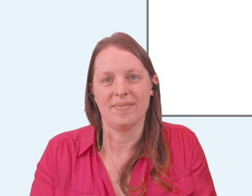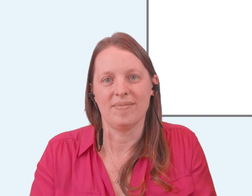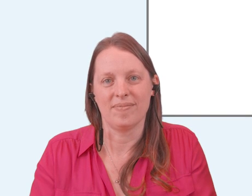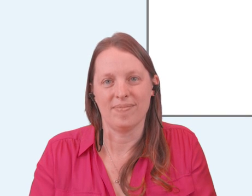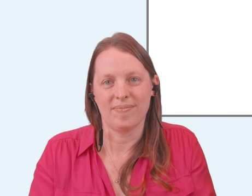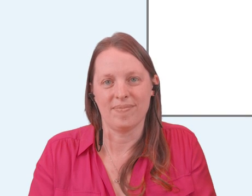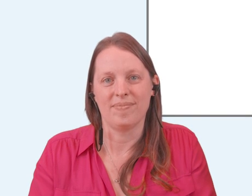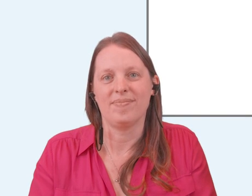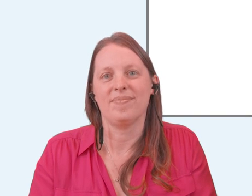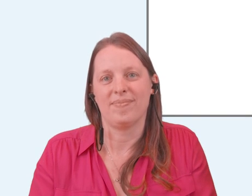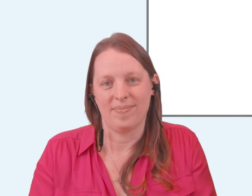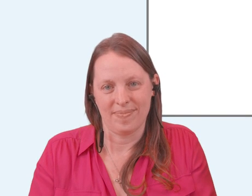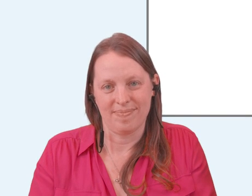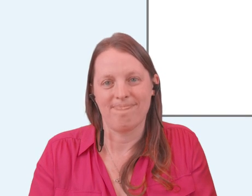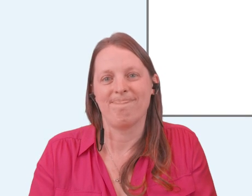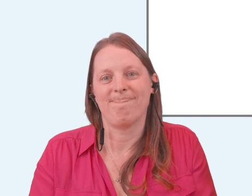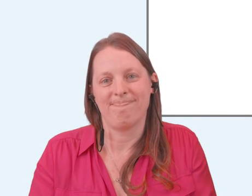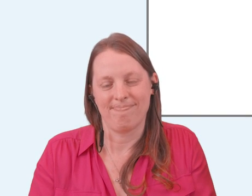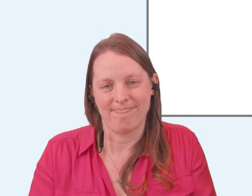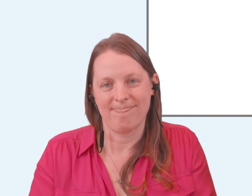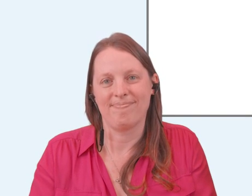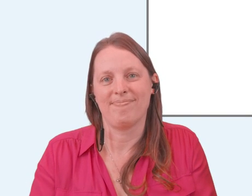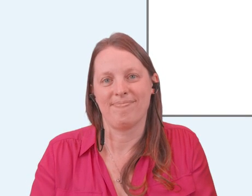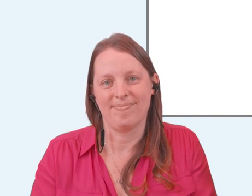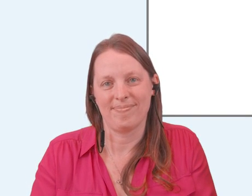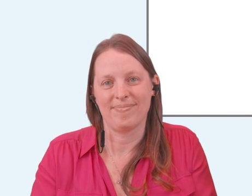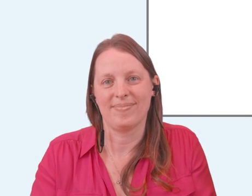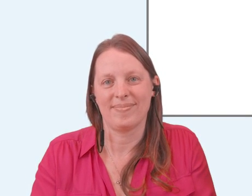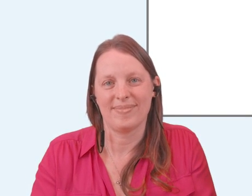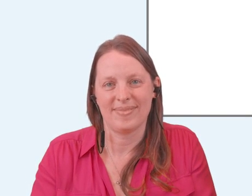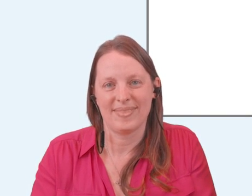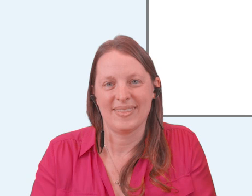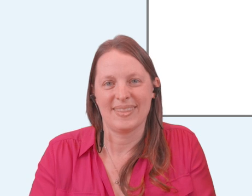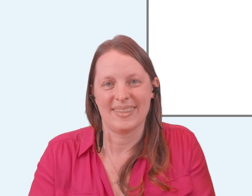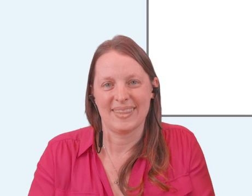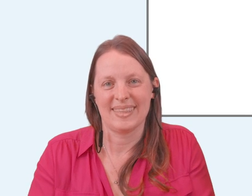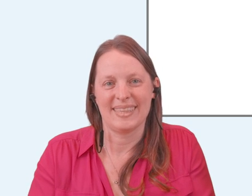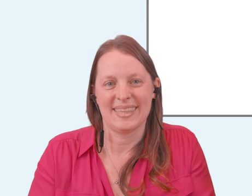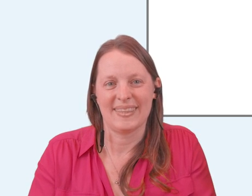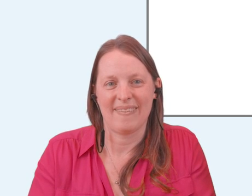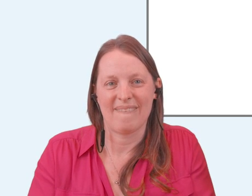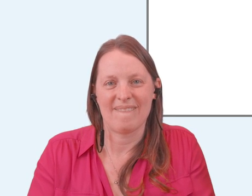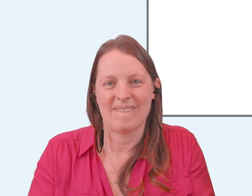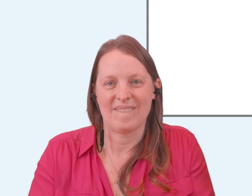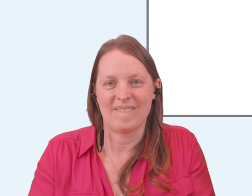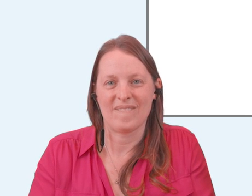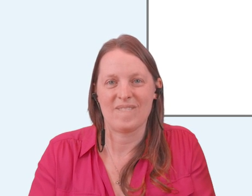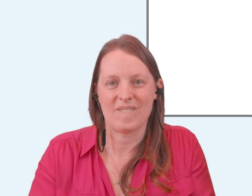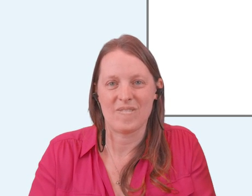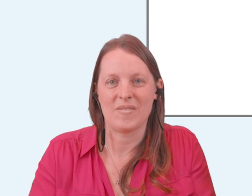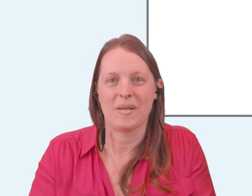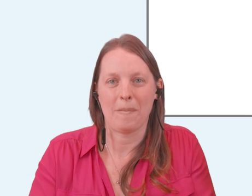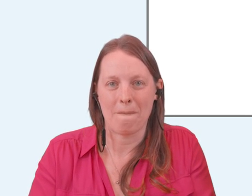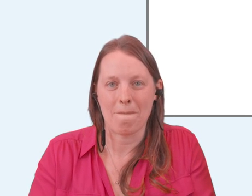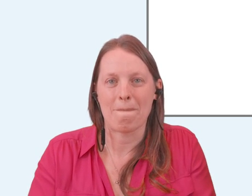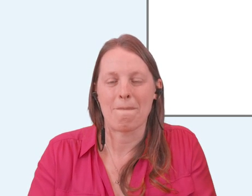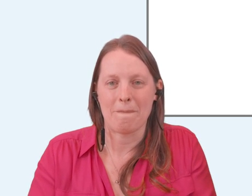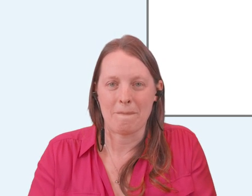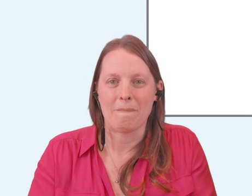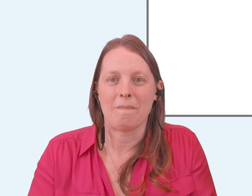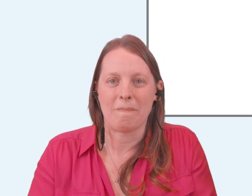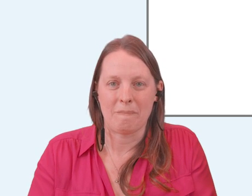of the otoconia, the shape of the otoconia. The lateral canal sometimes is difficult, is